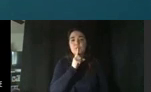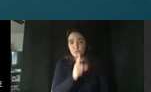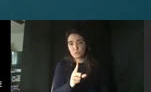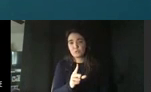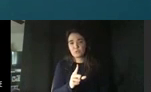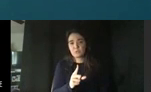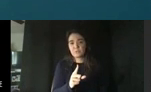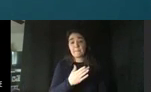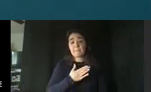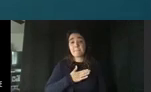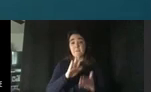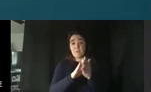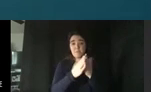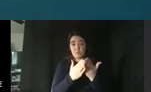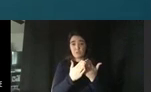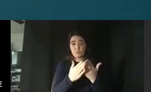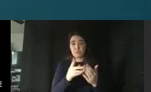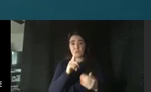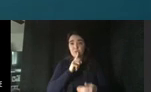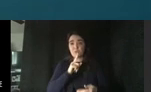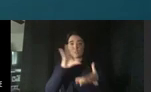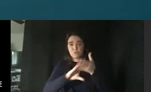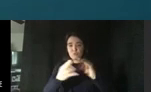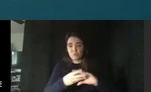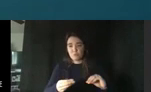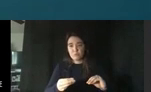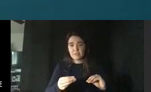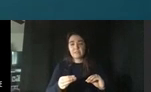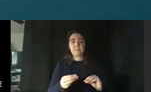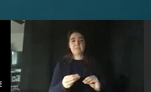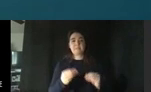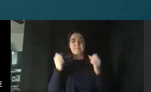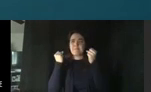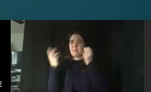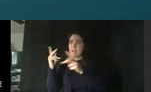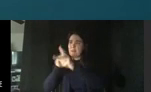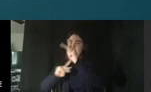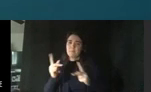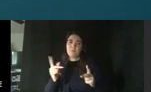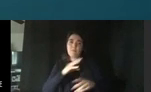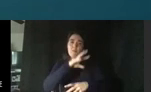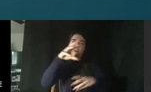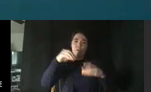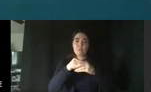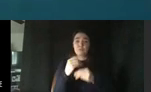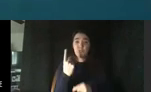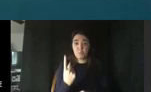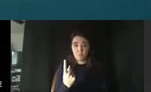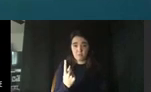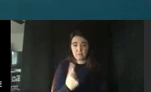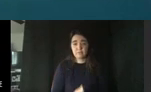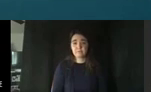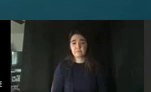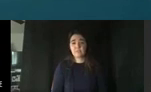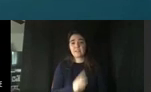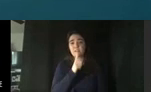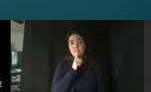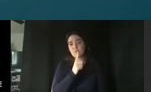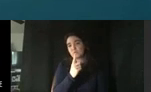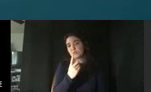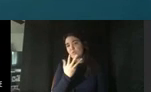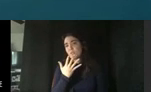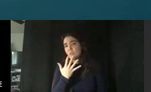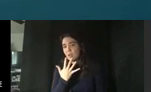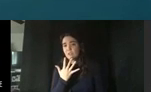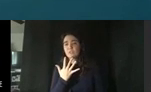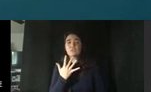real stories, stories of many people combined into one. And it's the true colors. It's the true colors